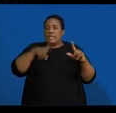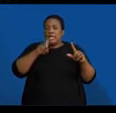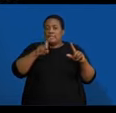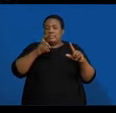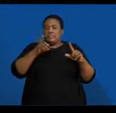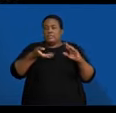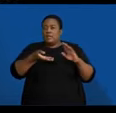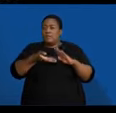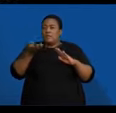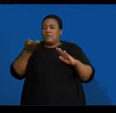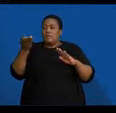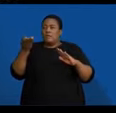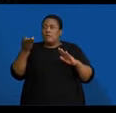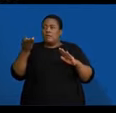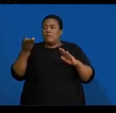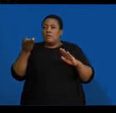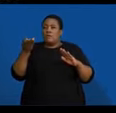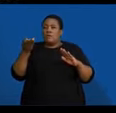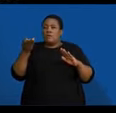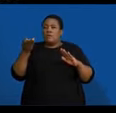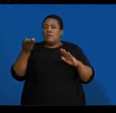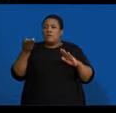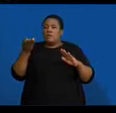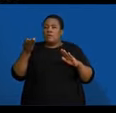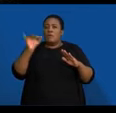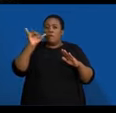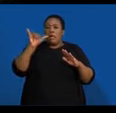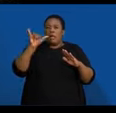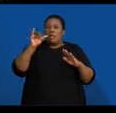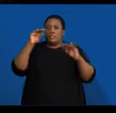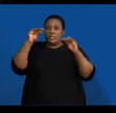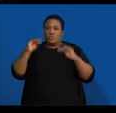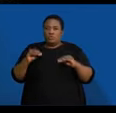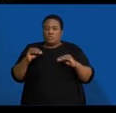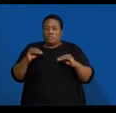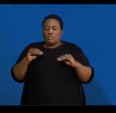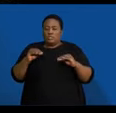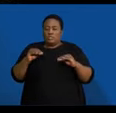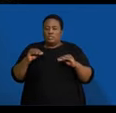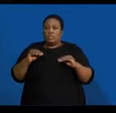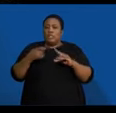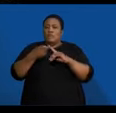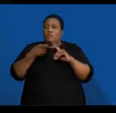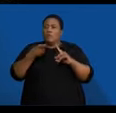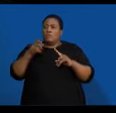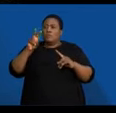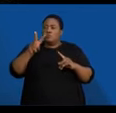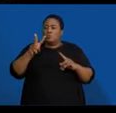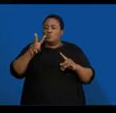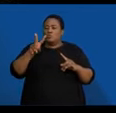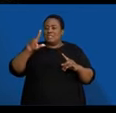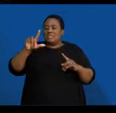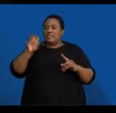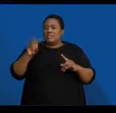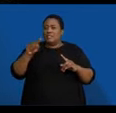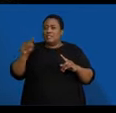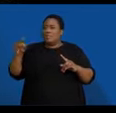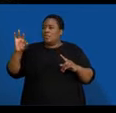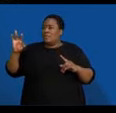and the y values are decreasing. So this section will hold for us. And then lastly, from 270 up